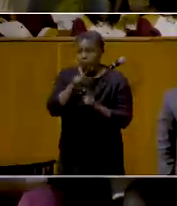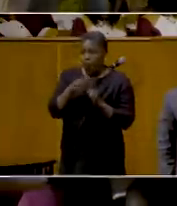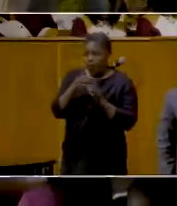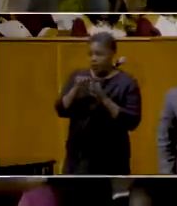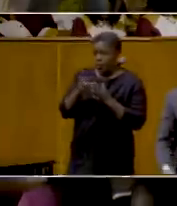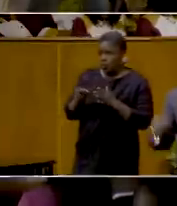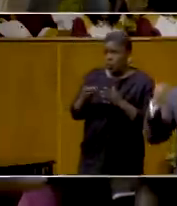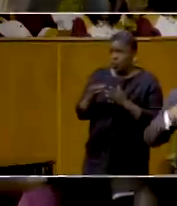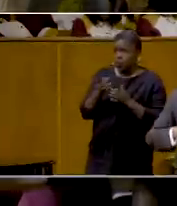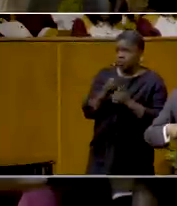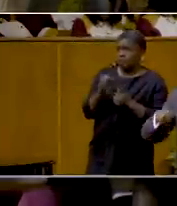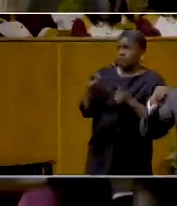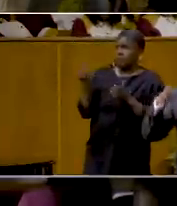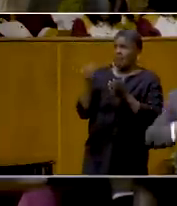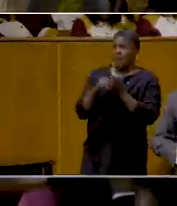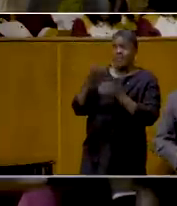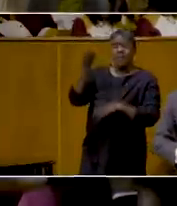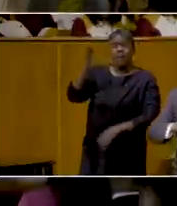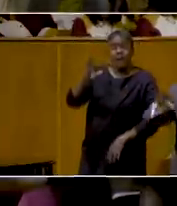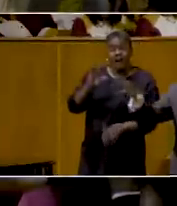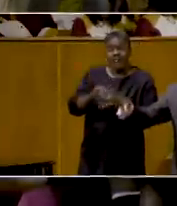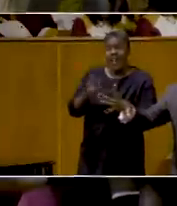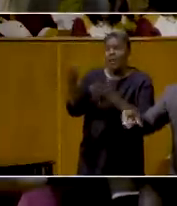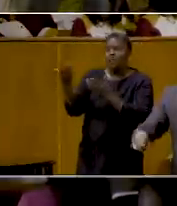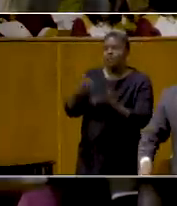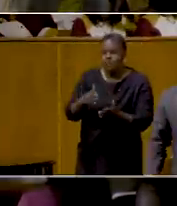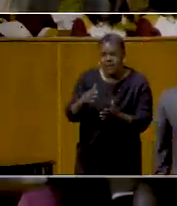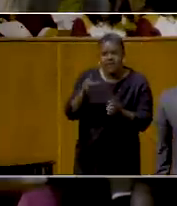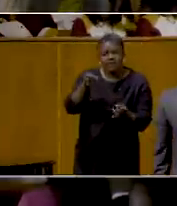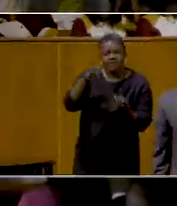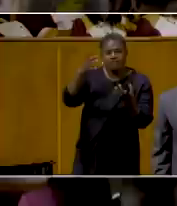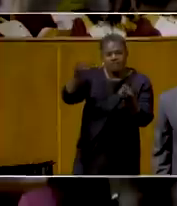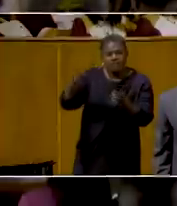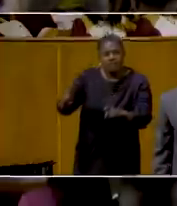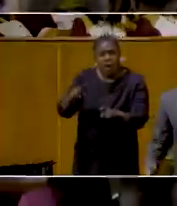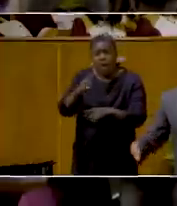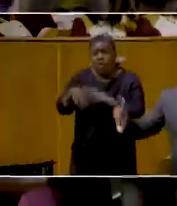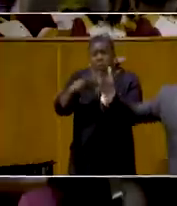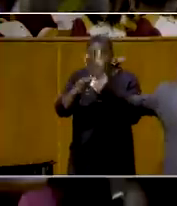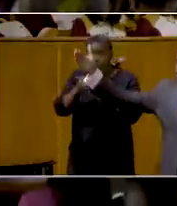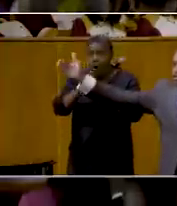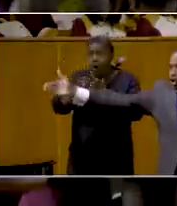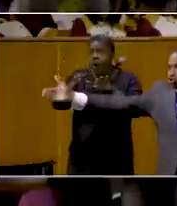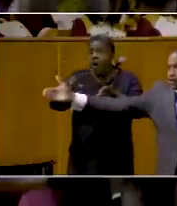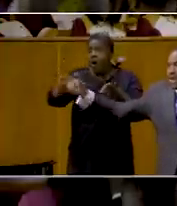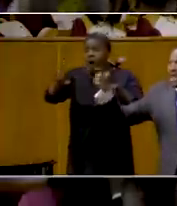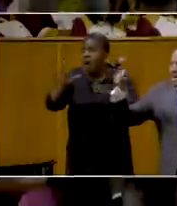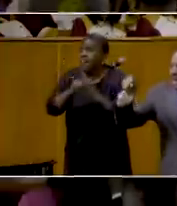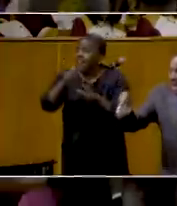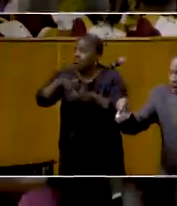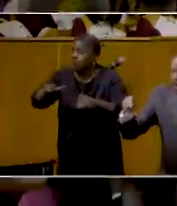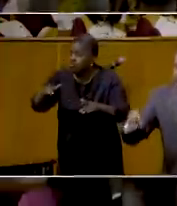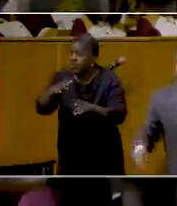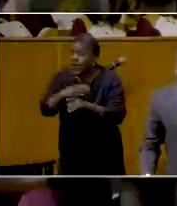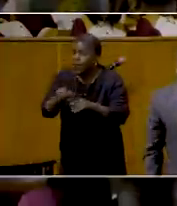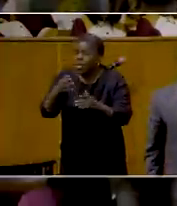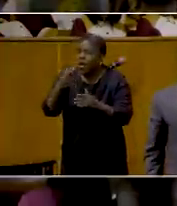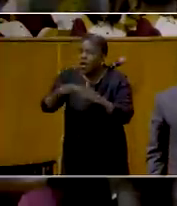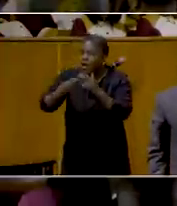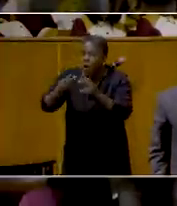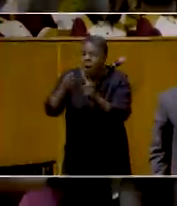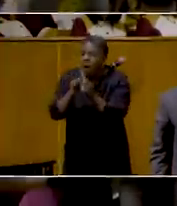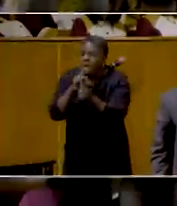will of God brings evil and tragedy into the world that is multiplied so that our children inherit a